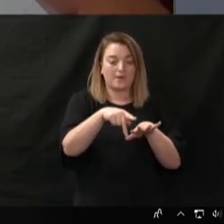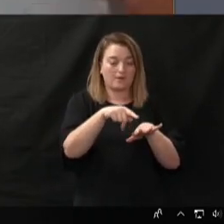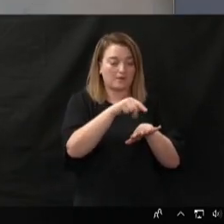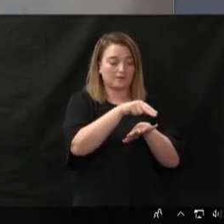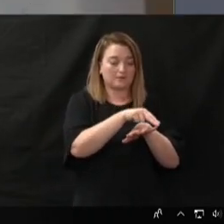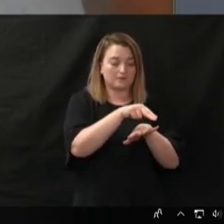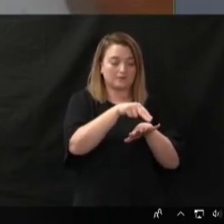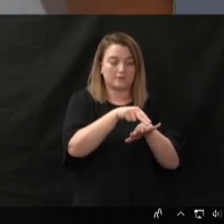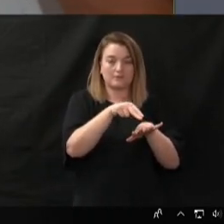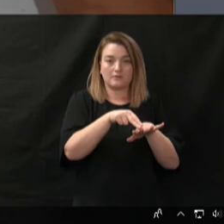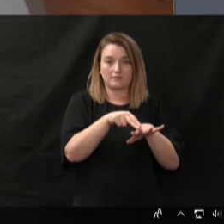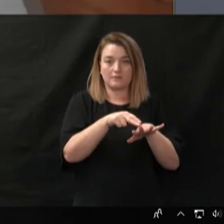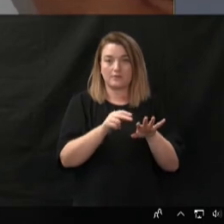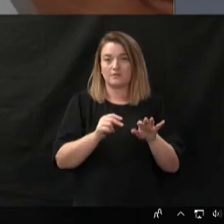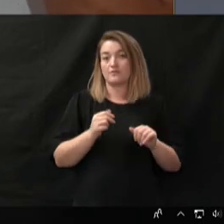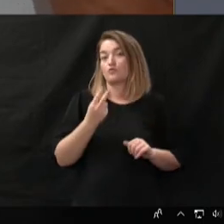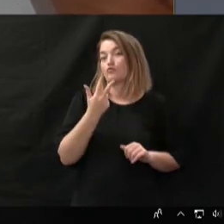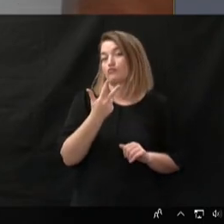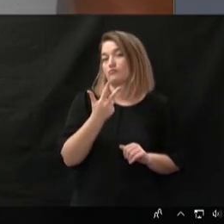N-A-P. Very good.